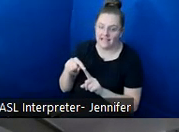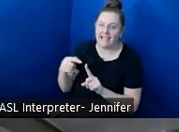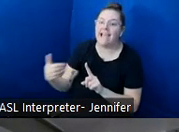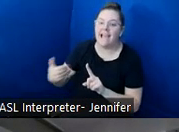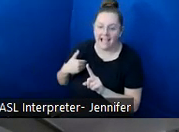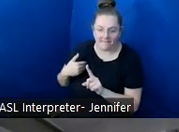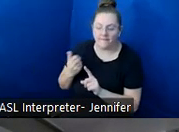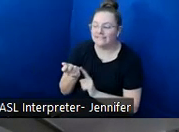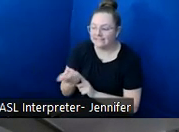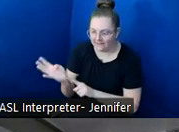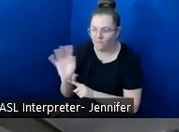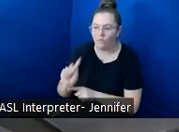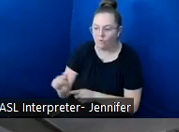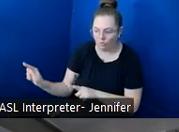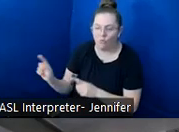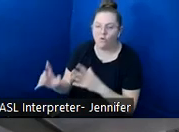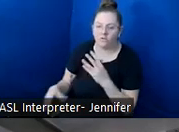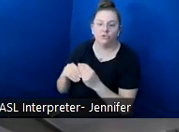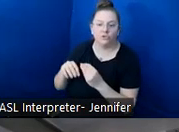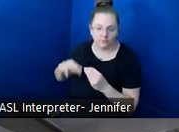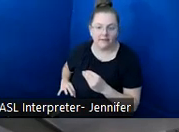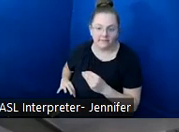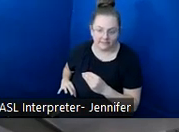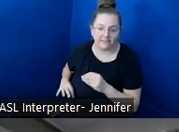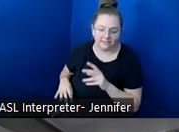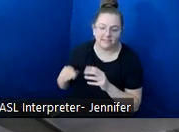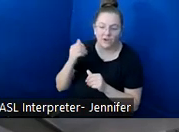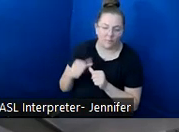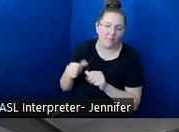of benefits. As we said before, there's